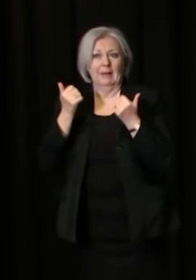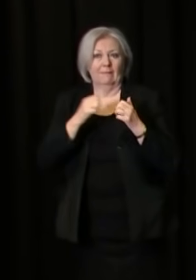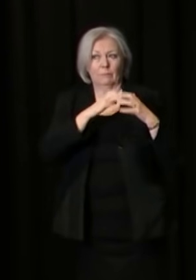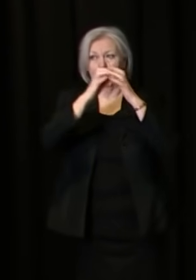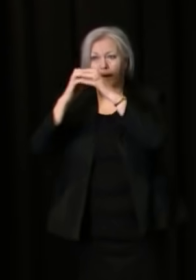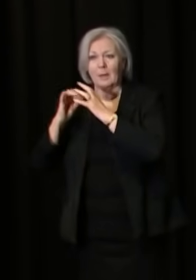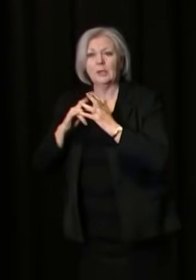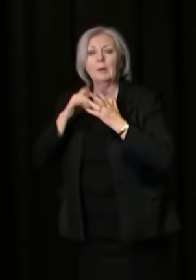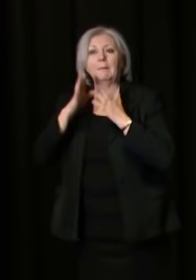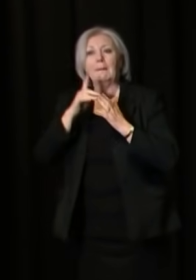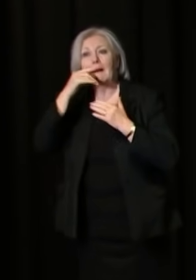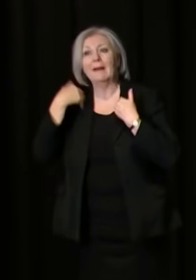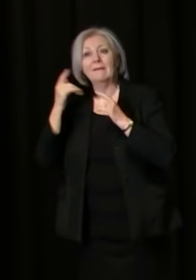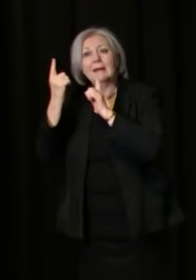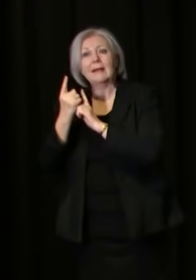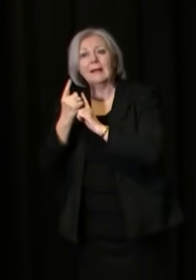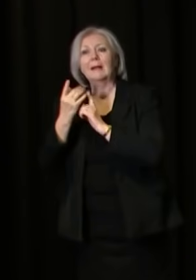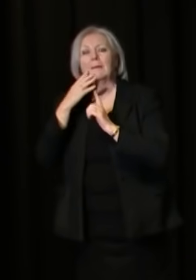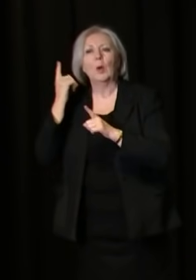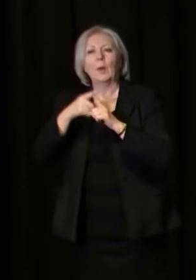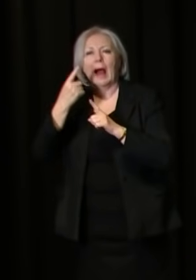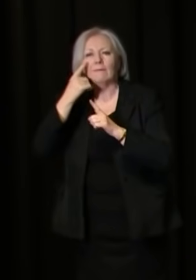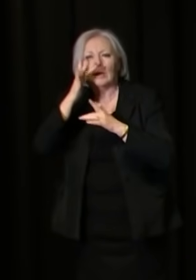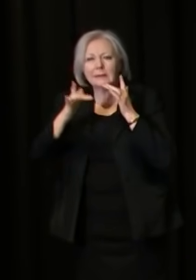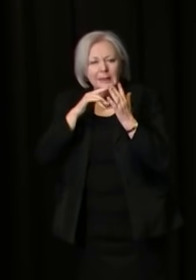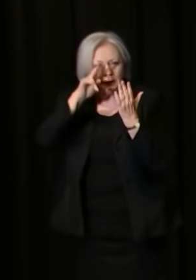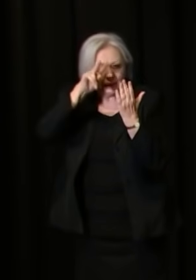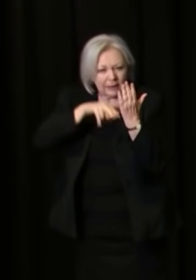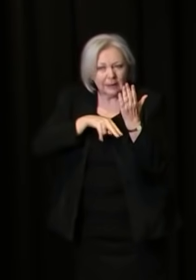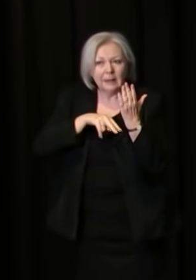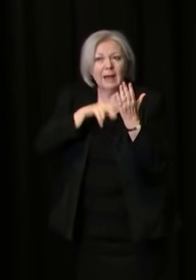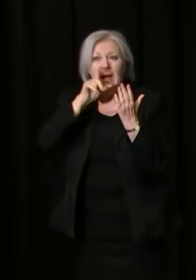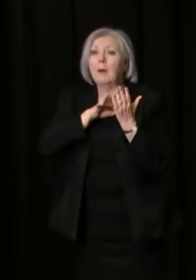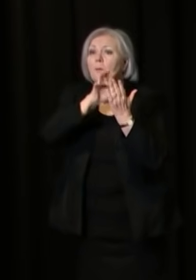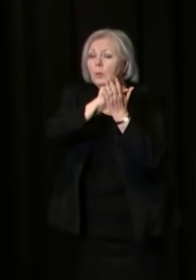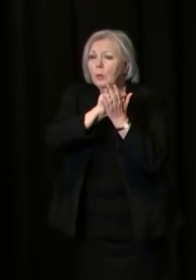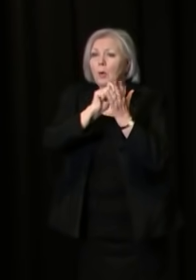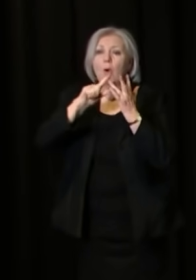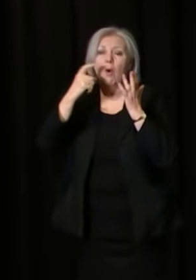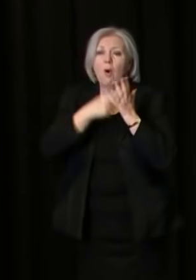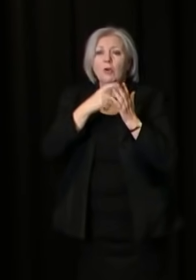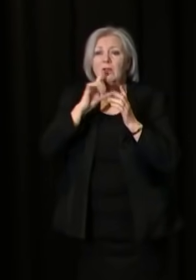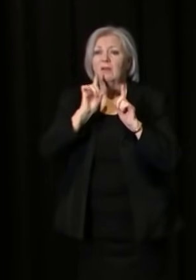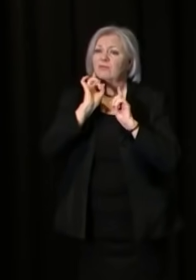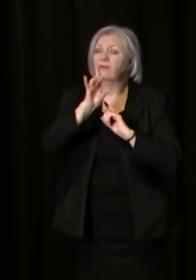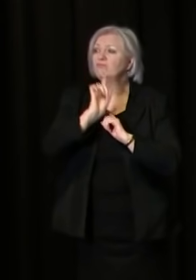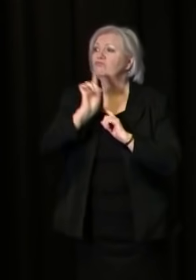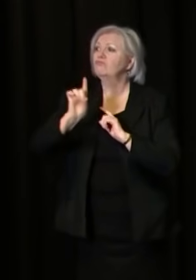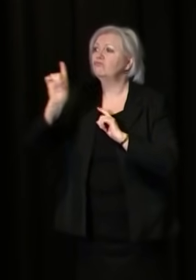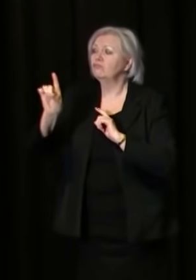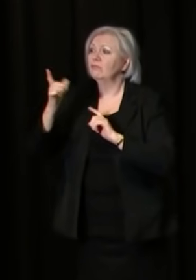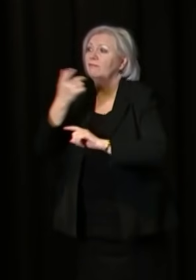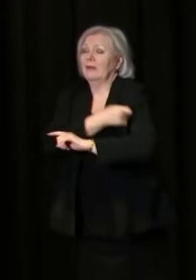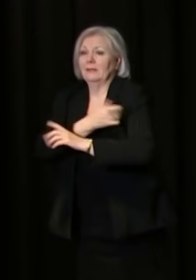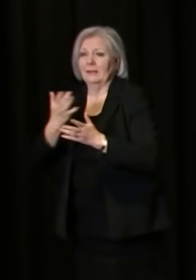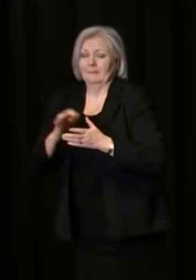anyone in those communities to hop onto the website. You can just either book or increasingly just show up. But if you're yet to